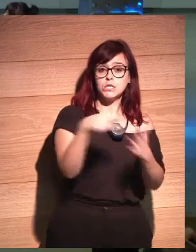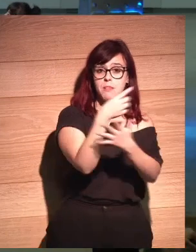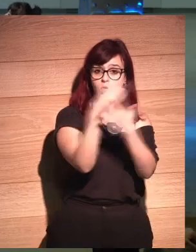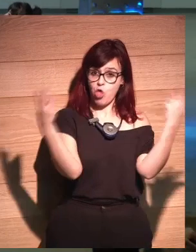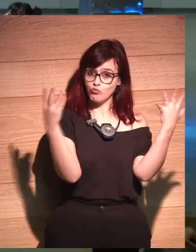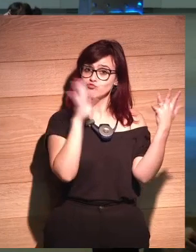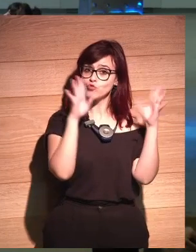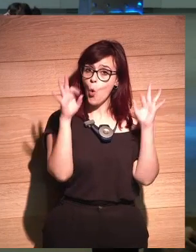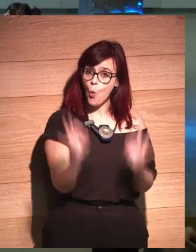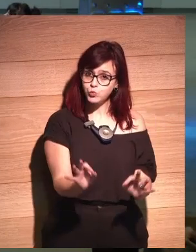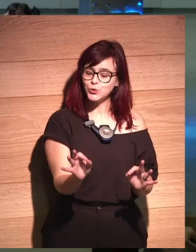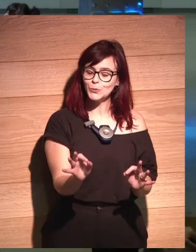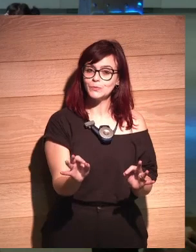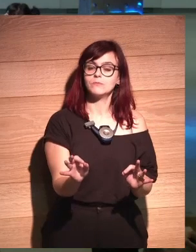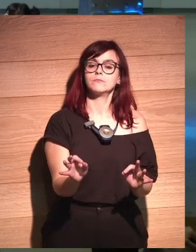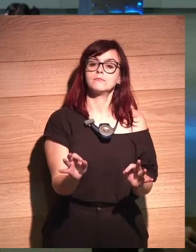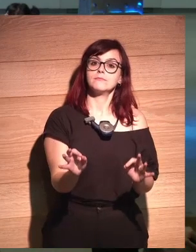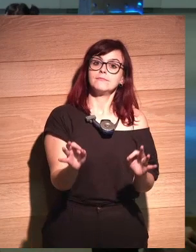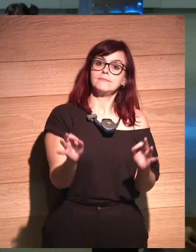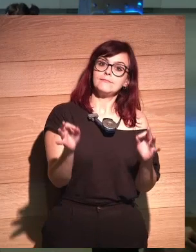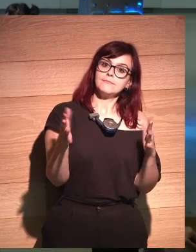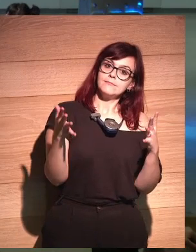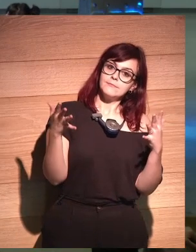now. This is the report from 2018.